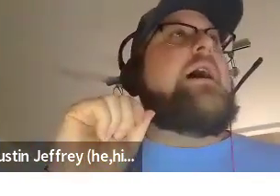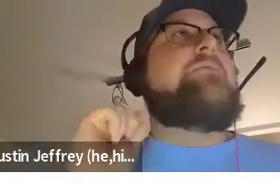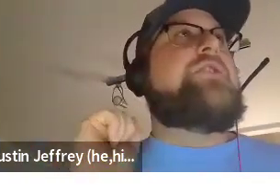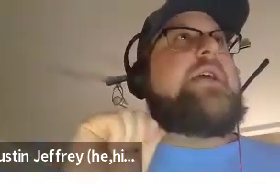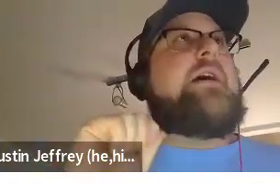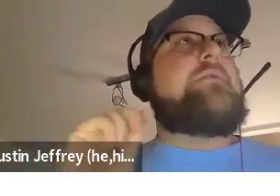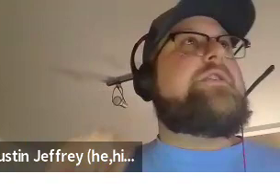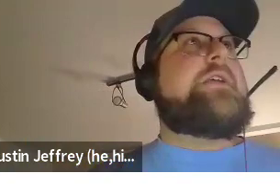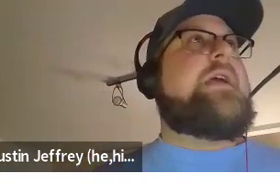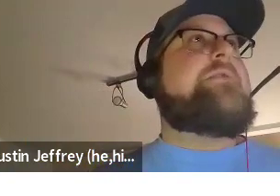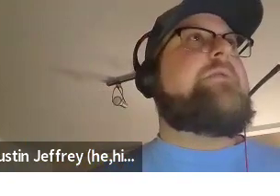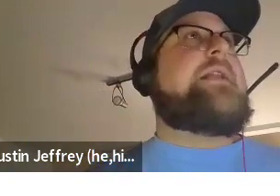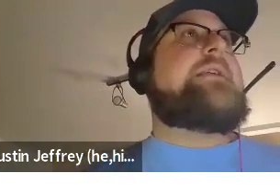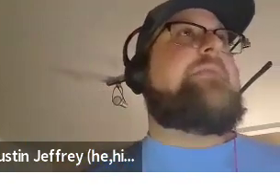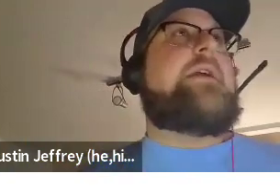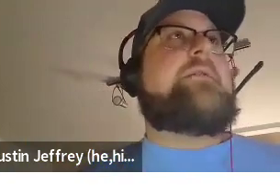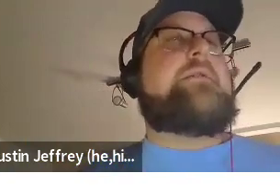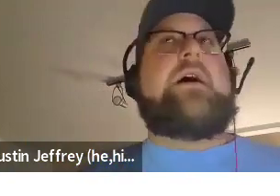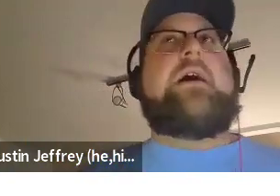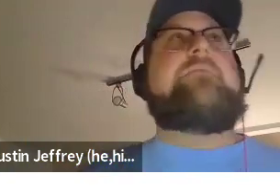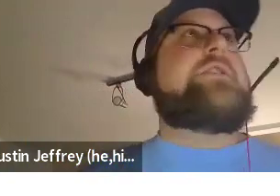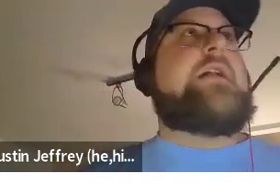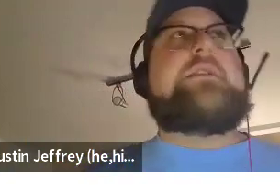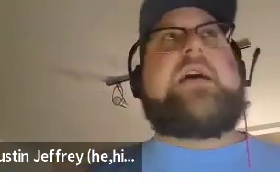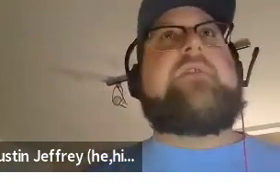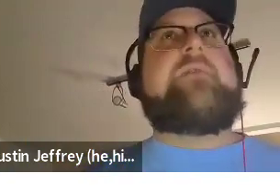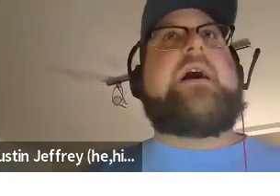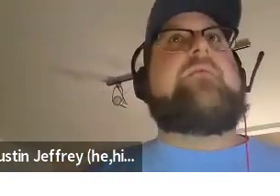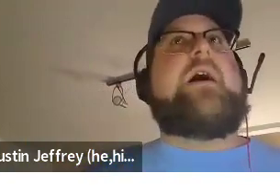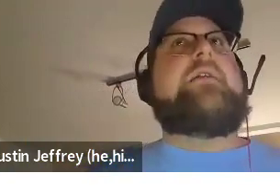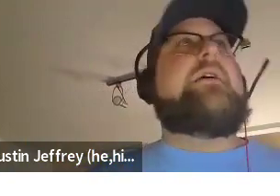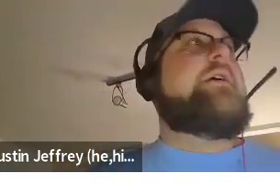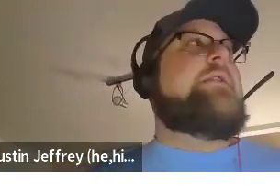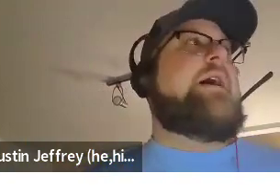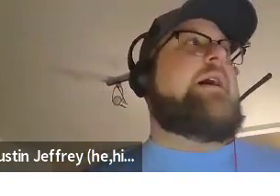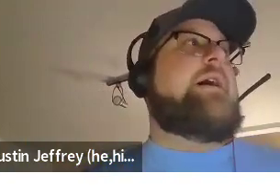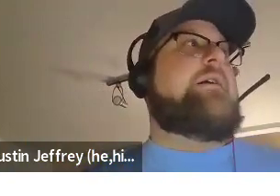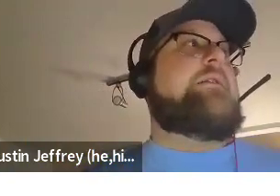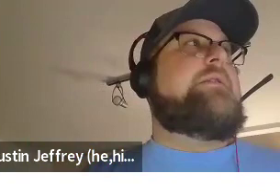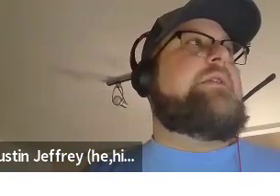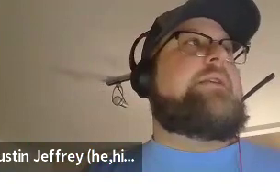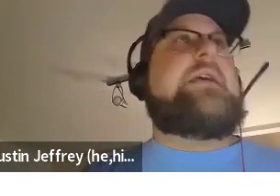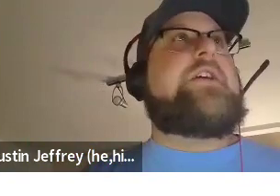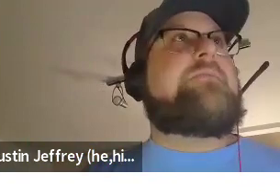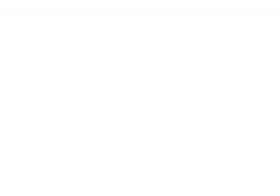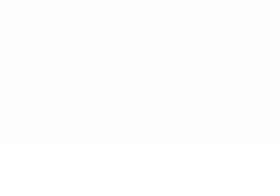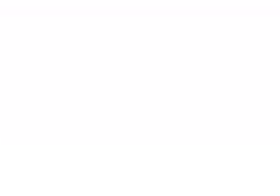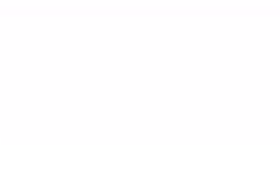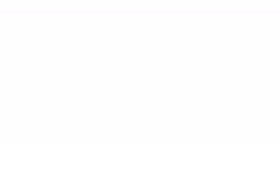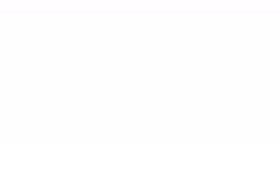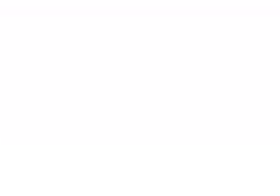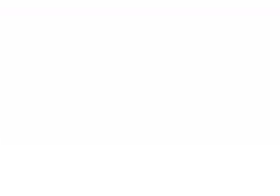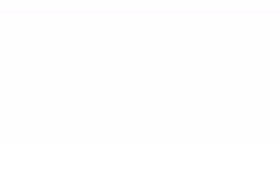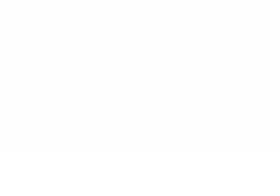However, Giselle came to our last meeting. Giselle and Daphne Pye run the CHS. Oh, I think I